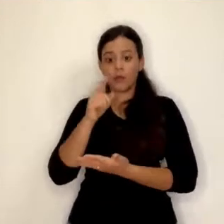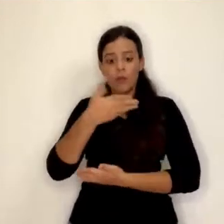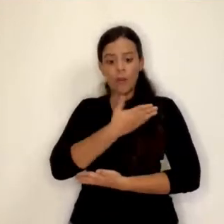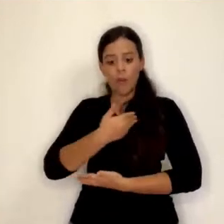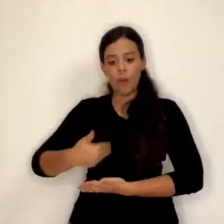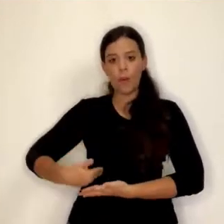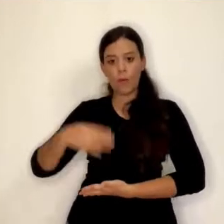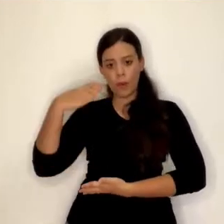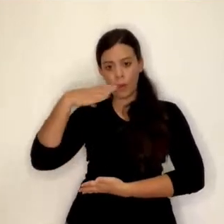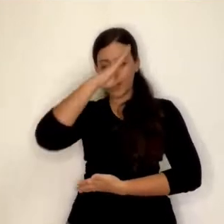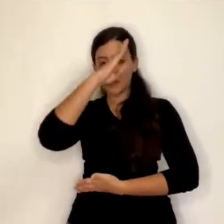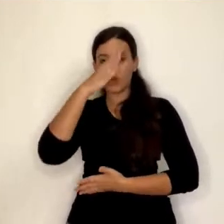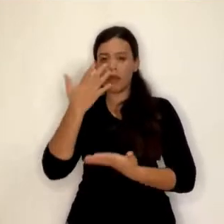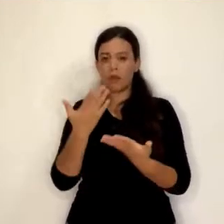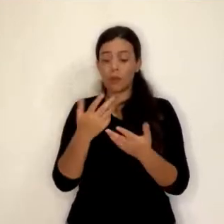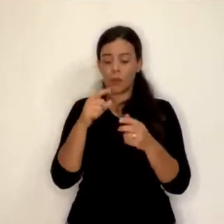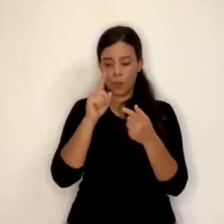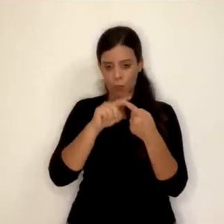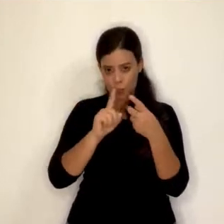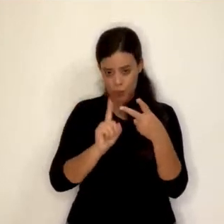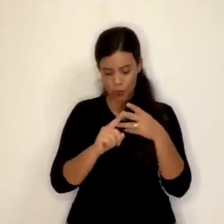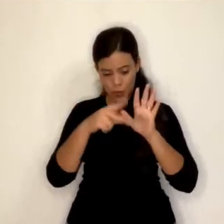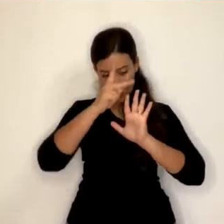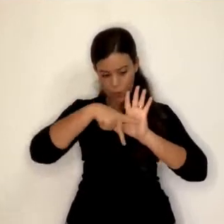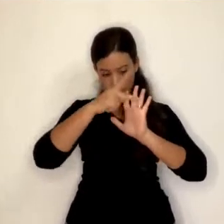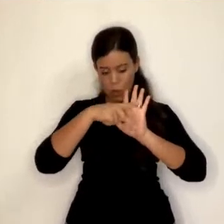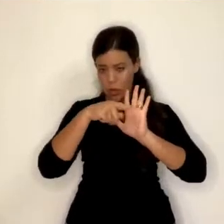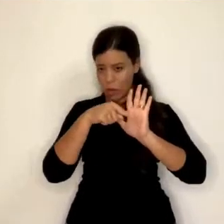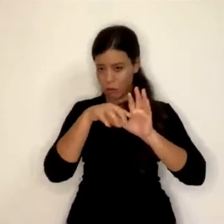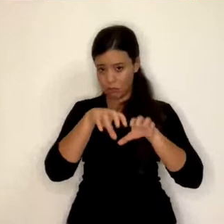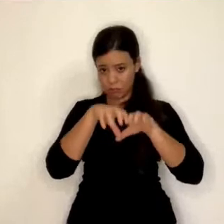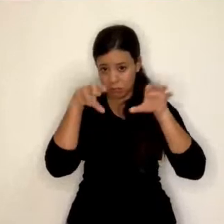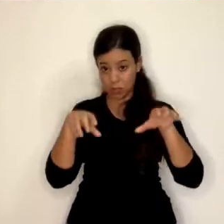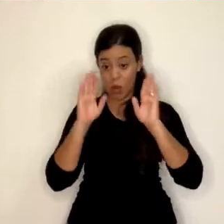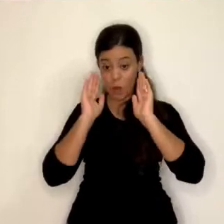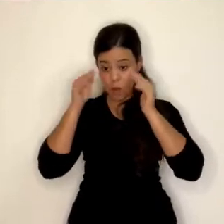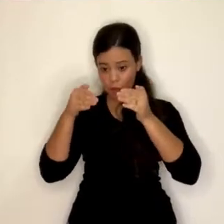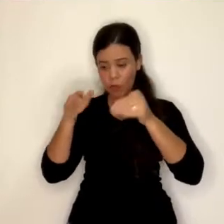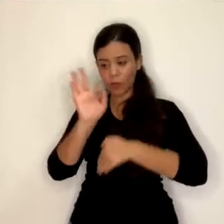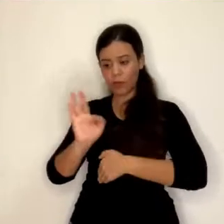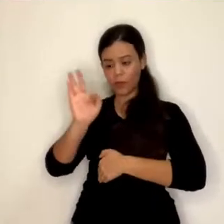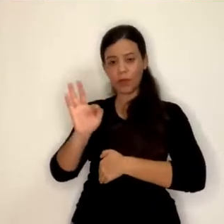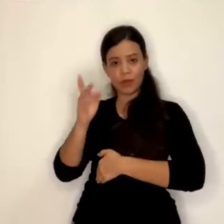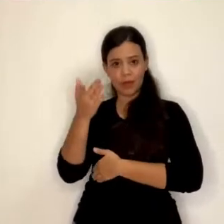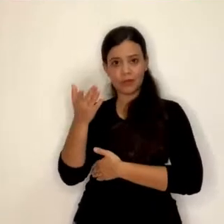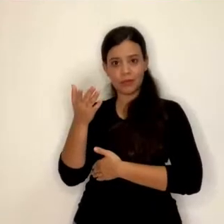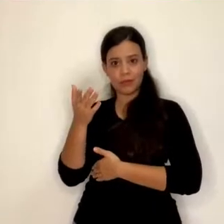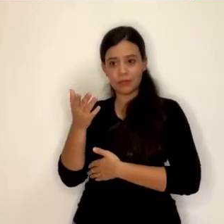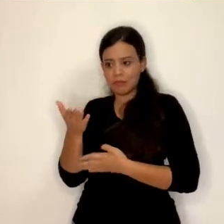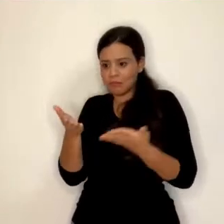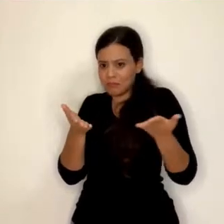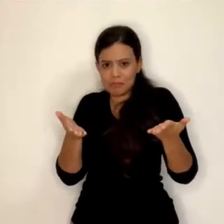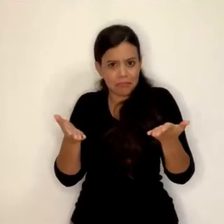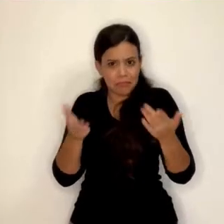it has no direction. The future yourself was geared towards